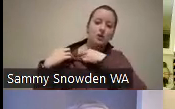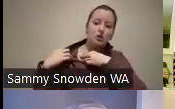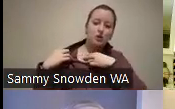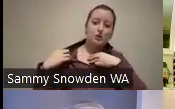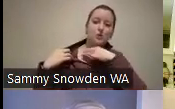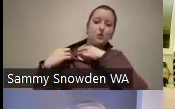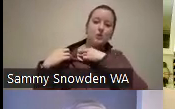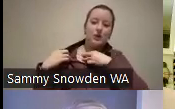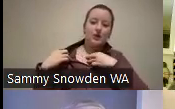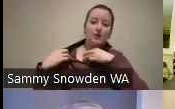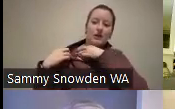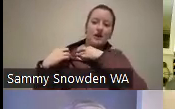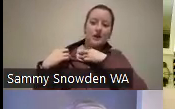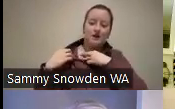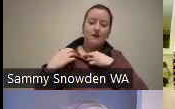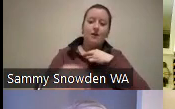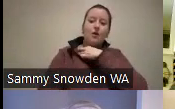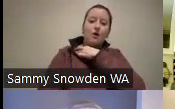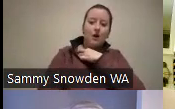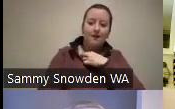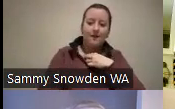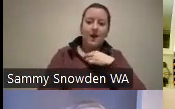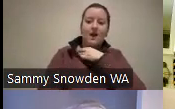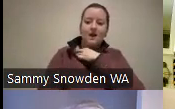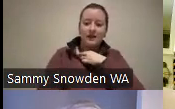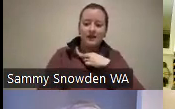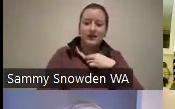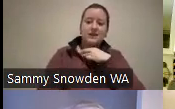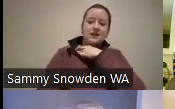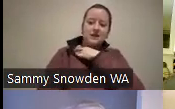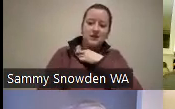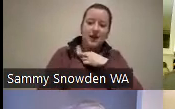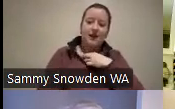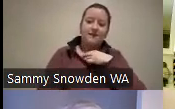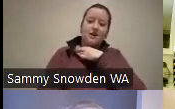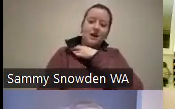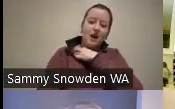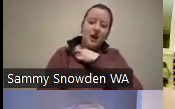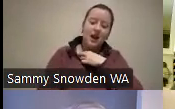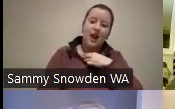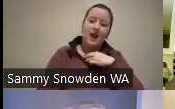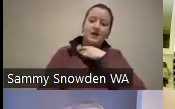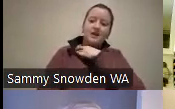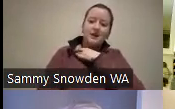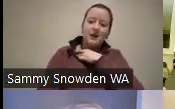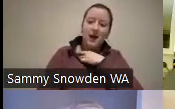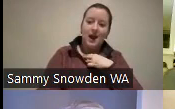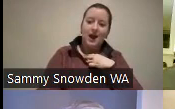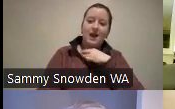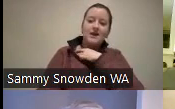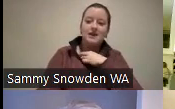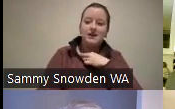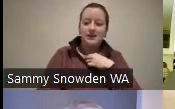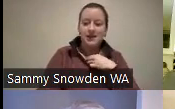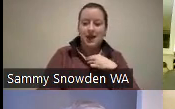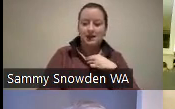gurgling. It's perfectly normal if you are congested in this area. There's 2 huge ducts here, the main ducts, particularly on the